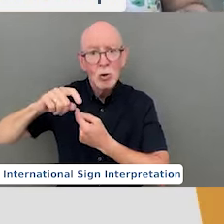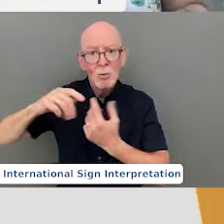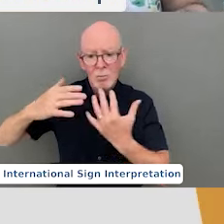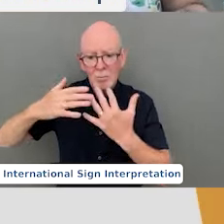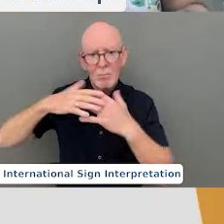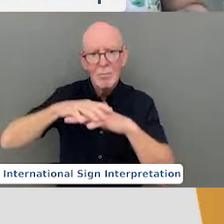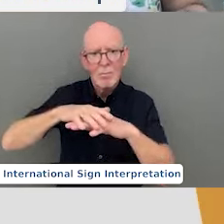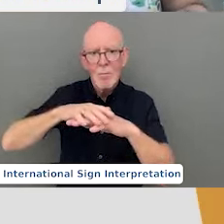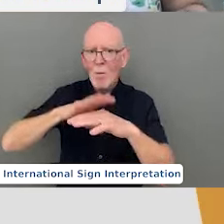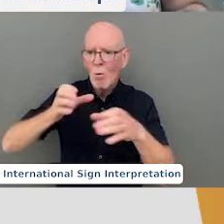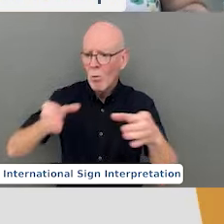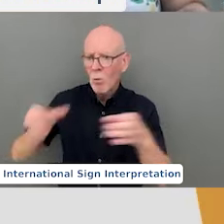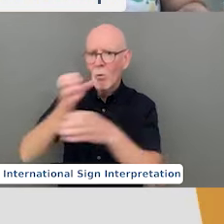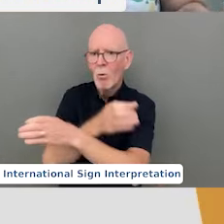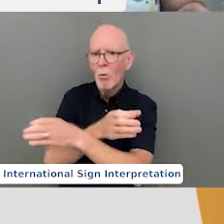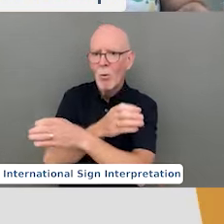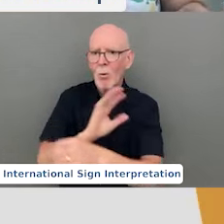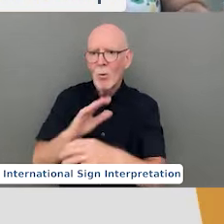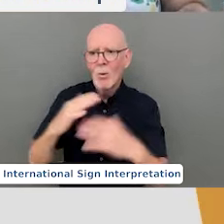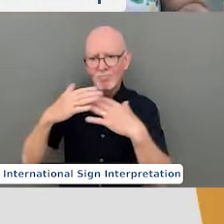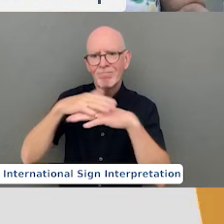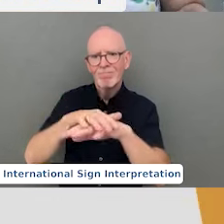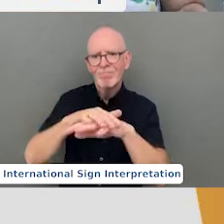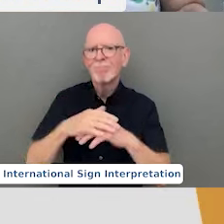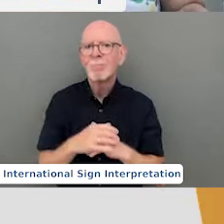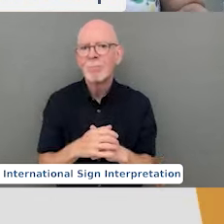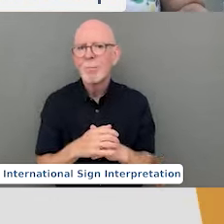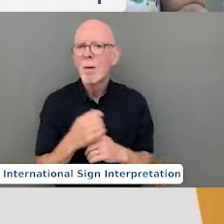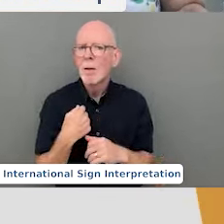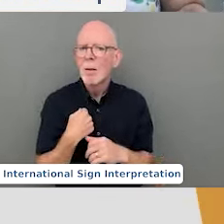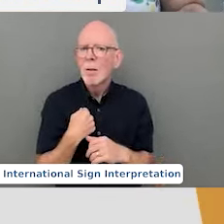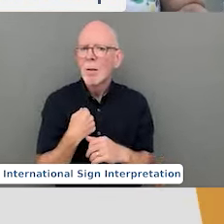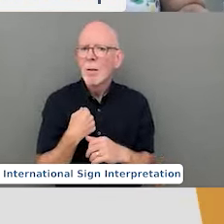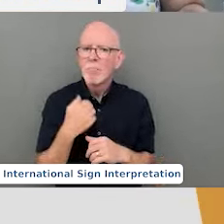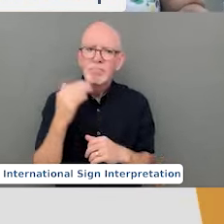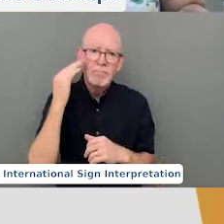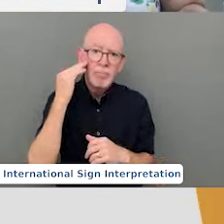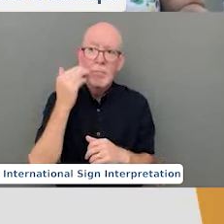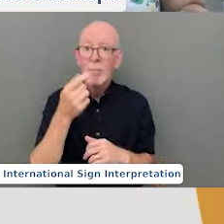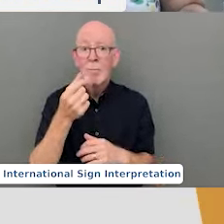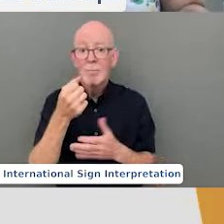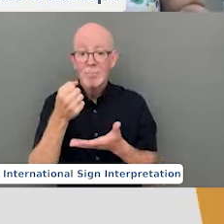families and friends. It should complement but not replace.